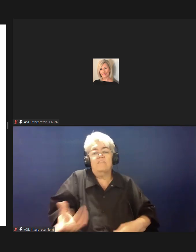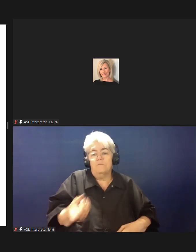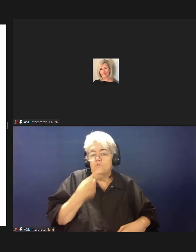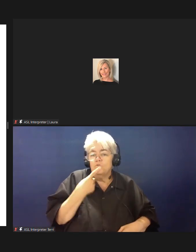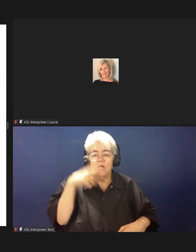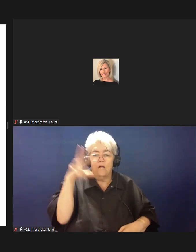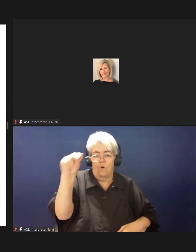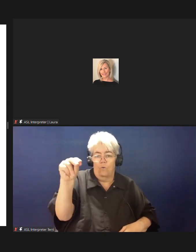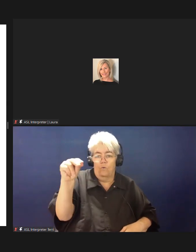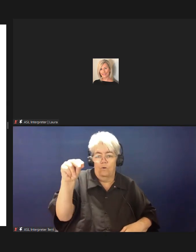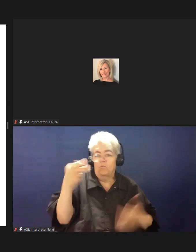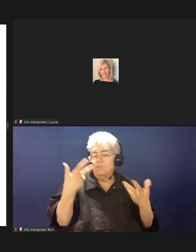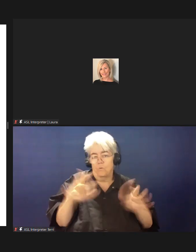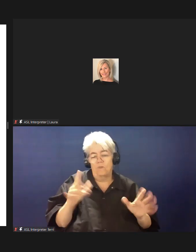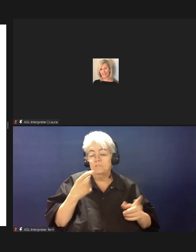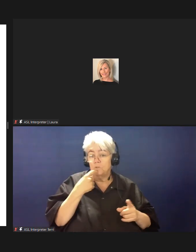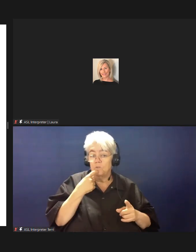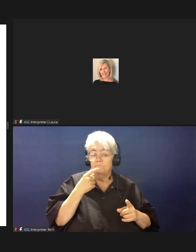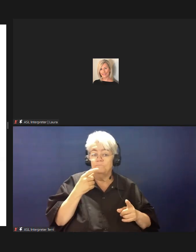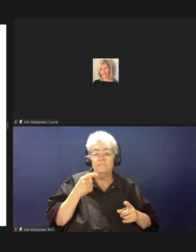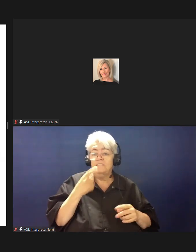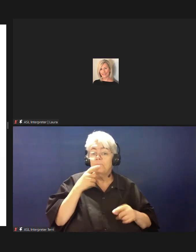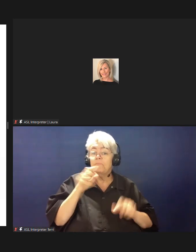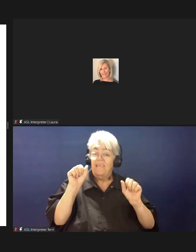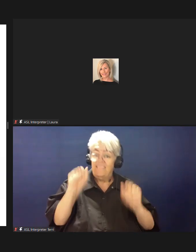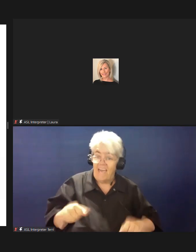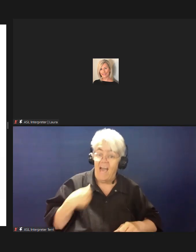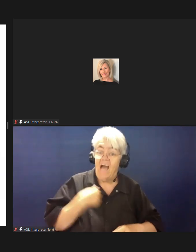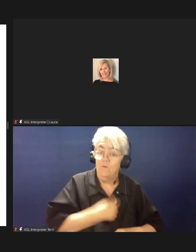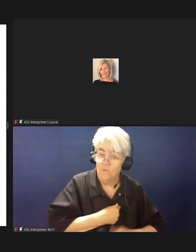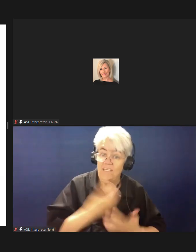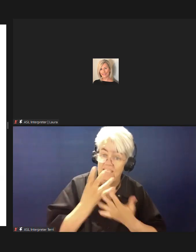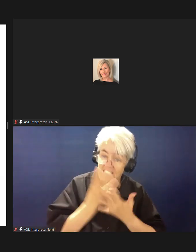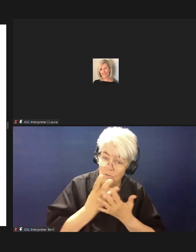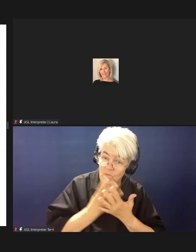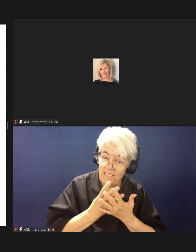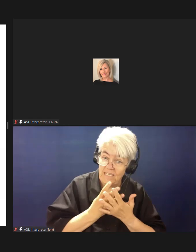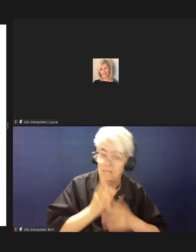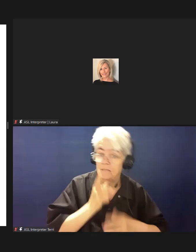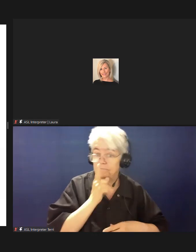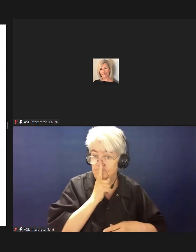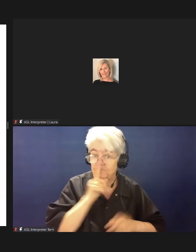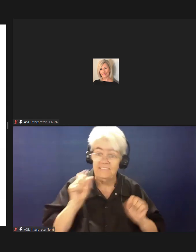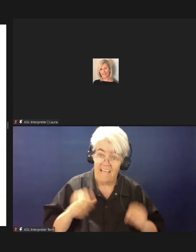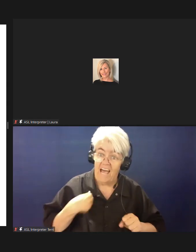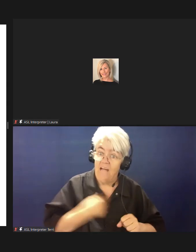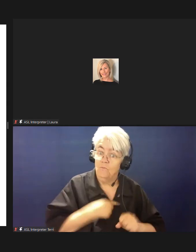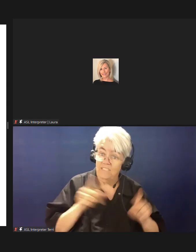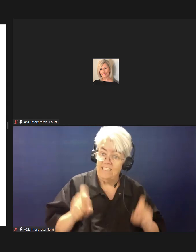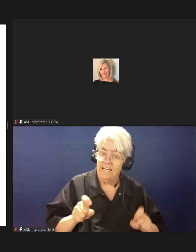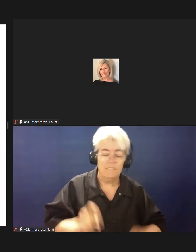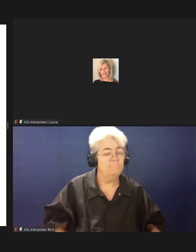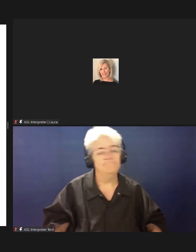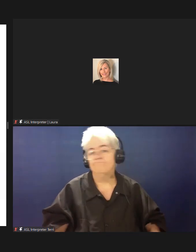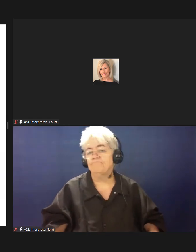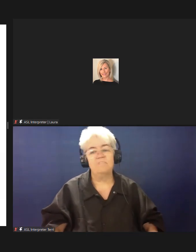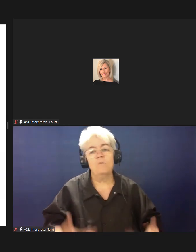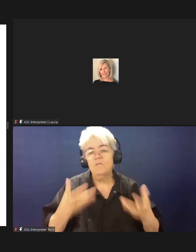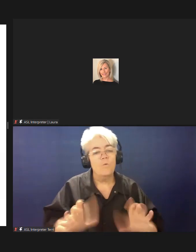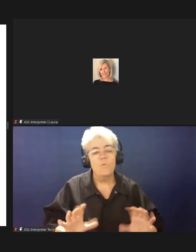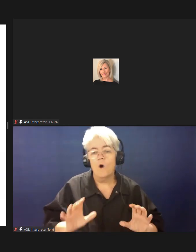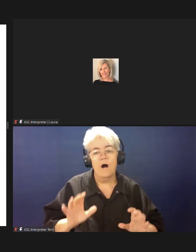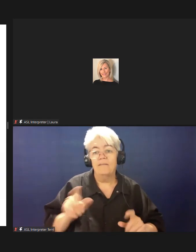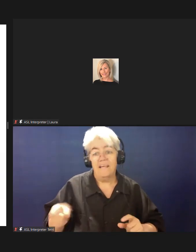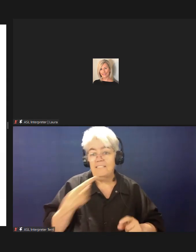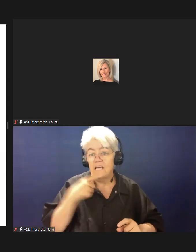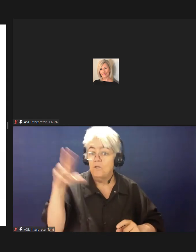to say no. So we say, we don't want to say, can we screen your ears or can we test your ear? We don't want to give them that